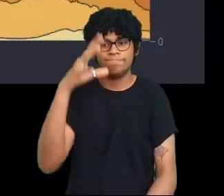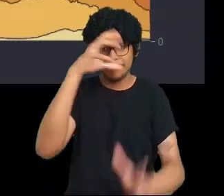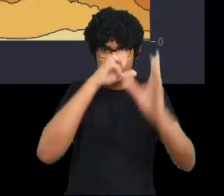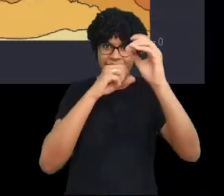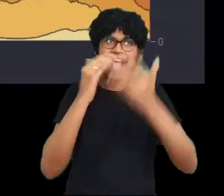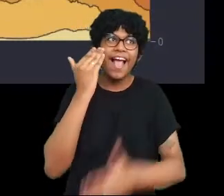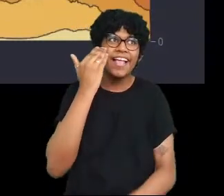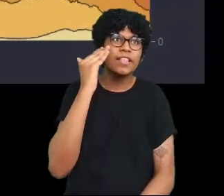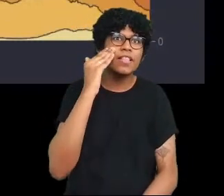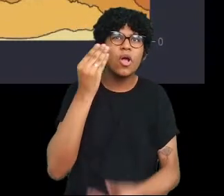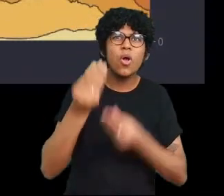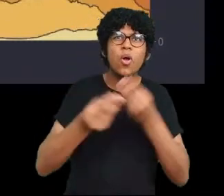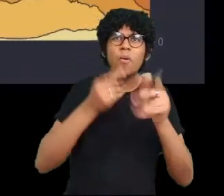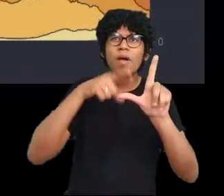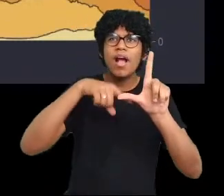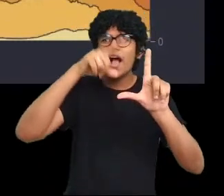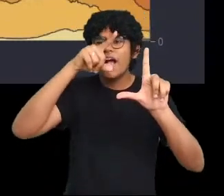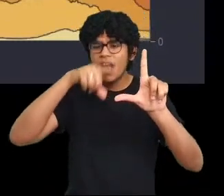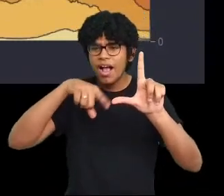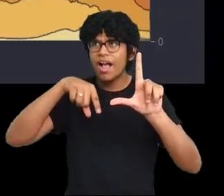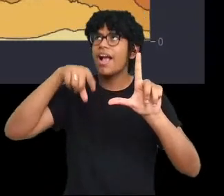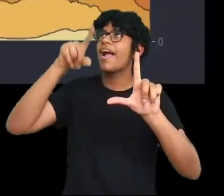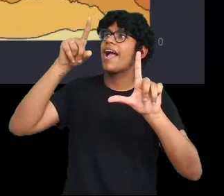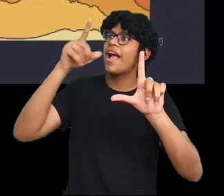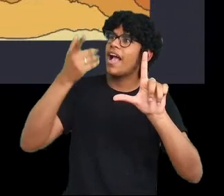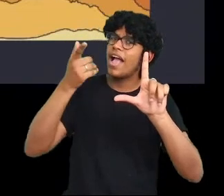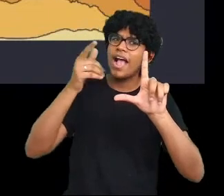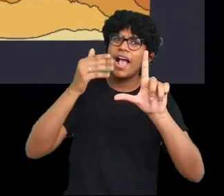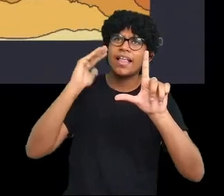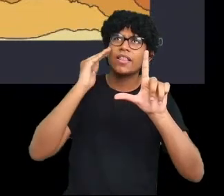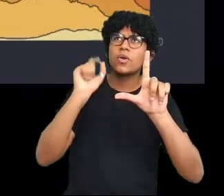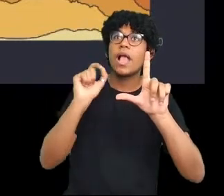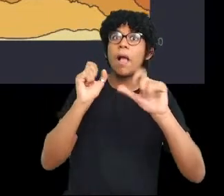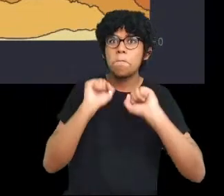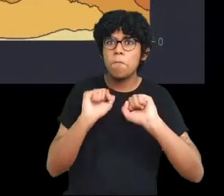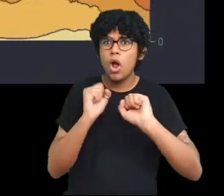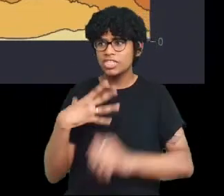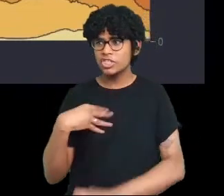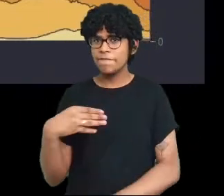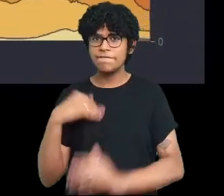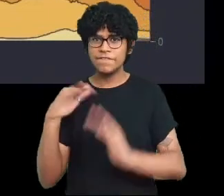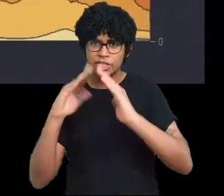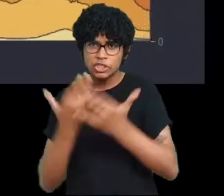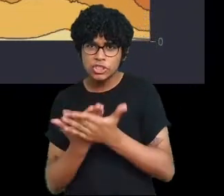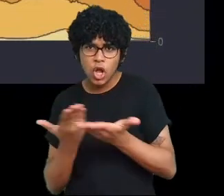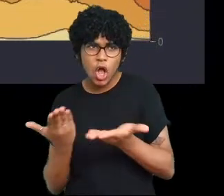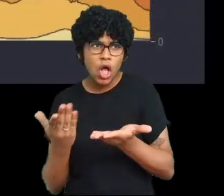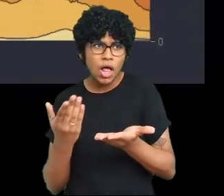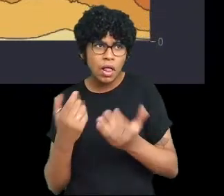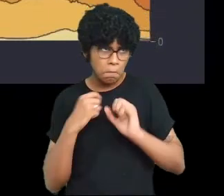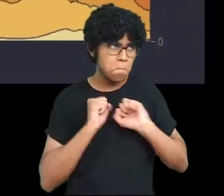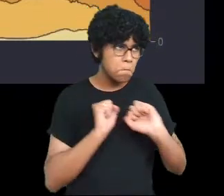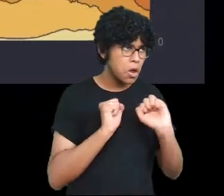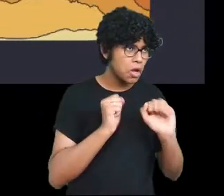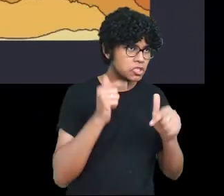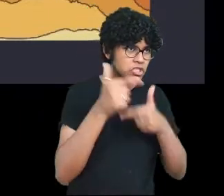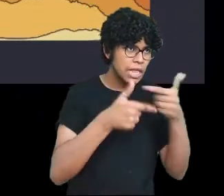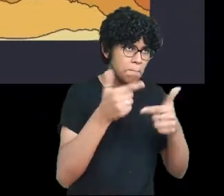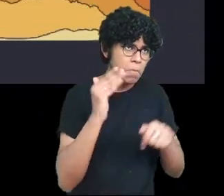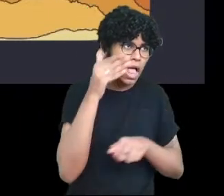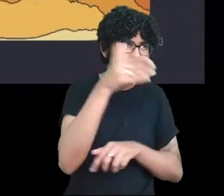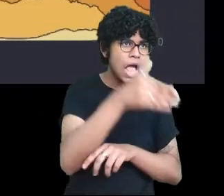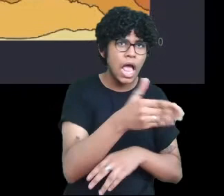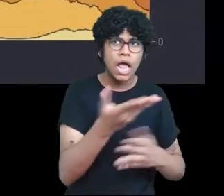school, whether I should go to work, whether I should go and have an indoor meal at all at a